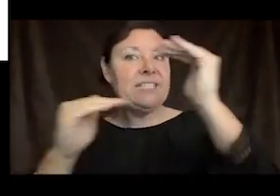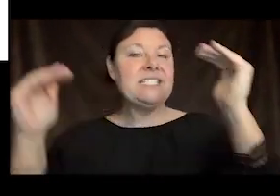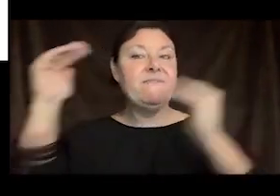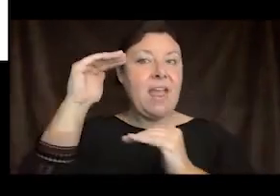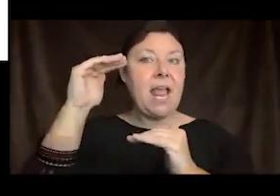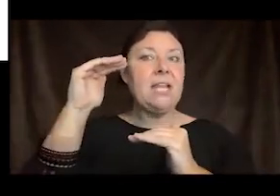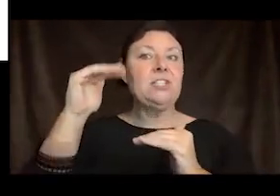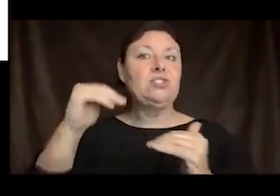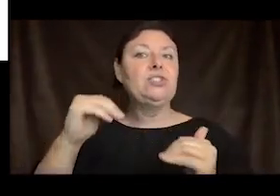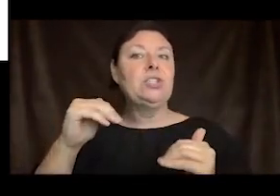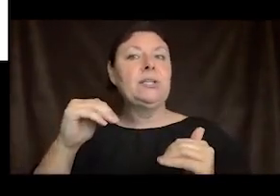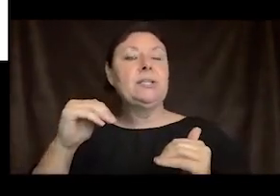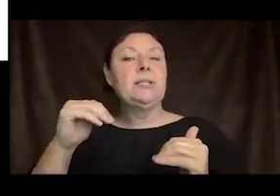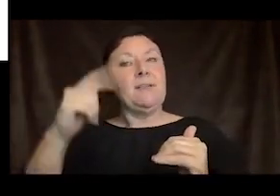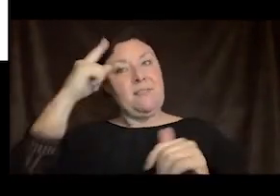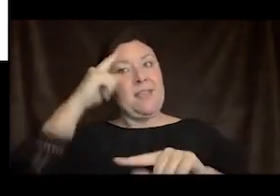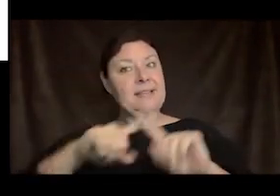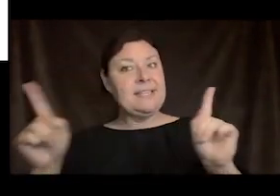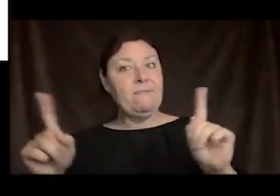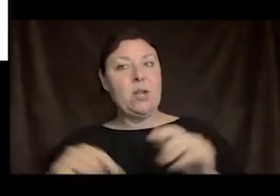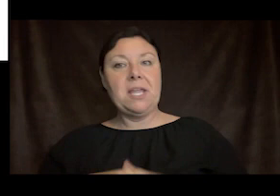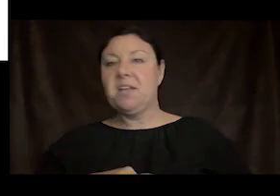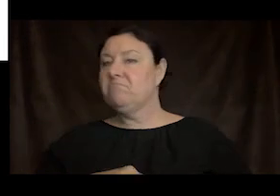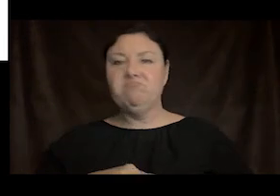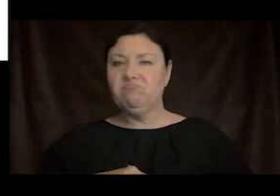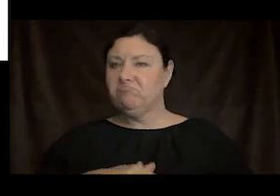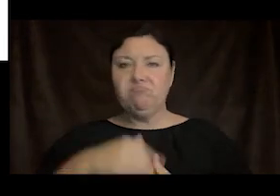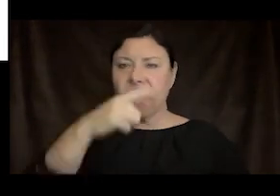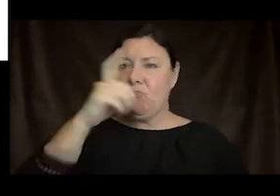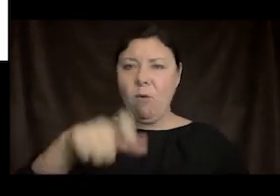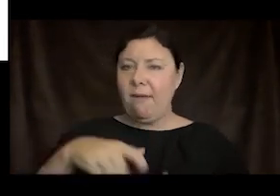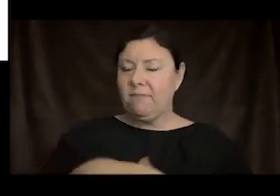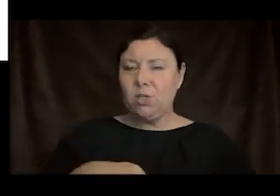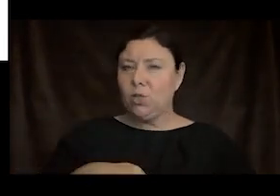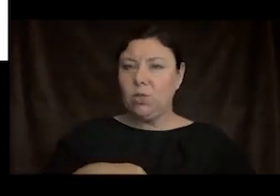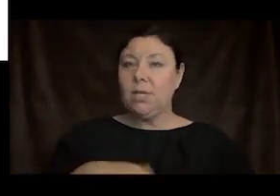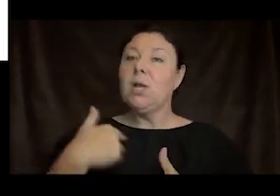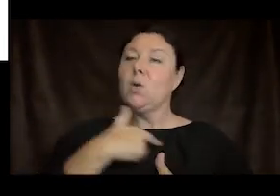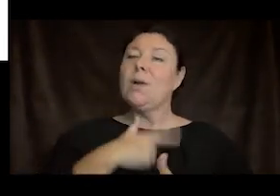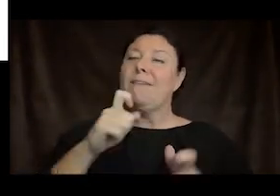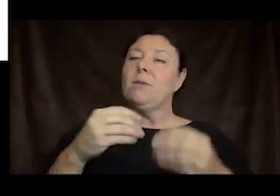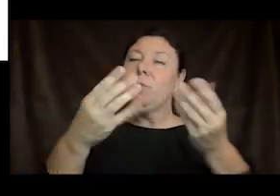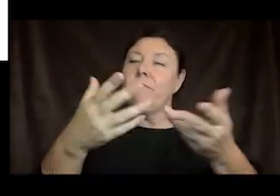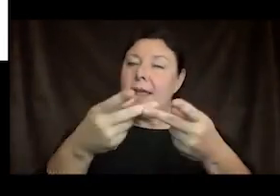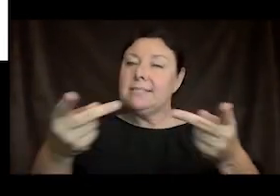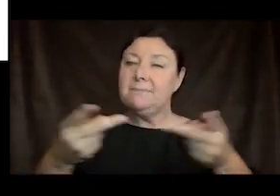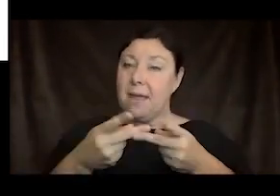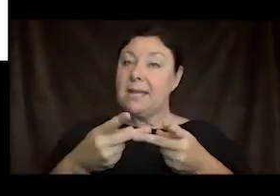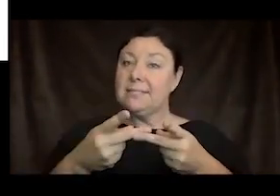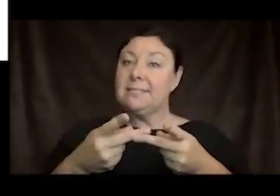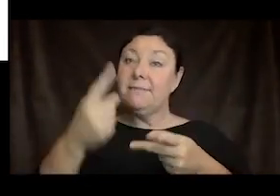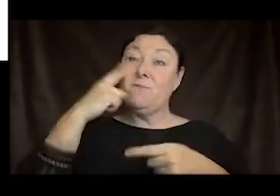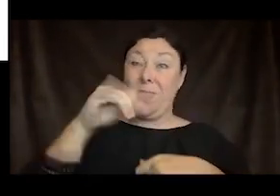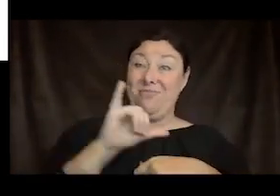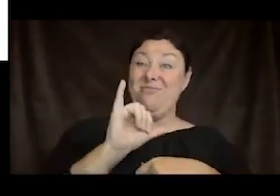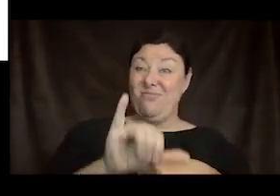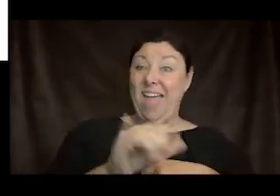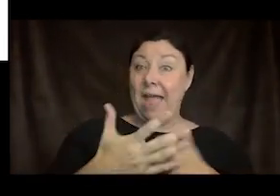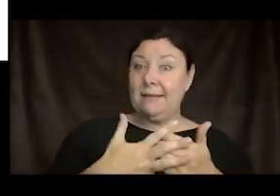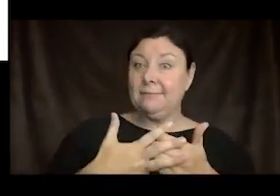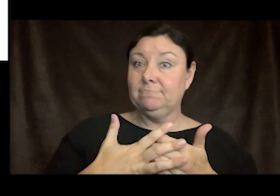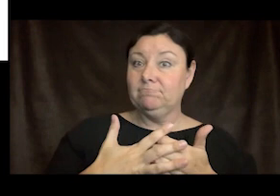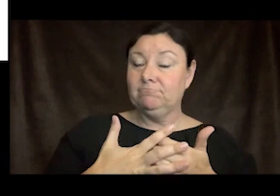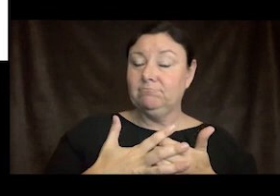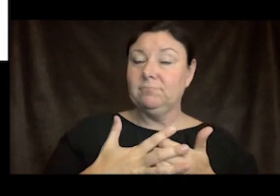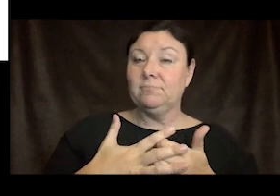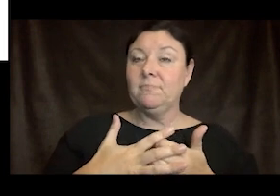in order for us to think differently. And I think if we provide a space for nothing more than that,